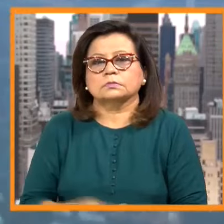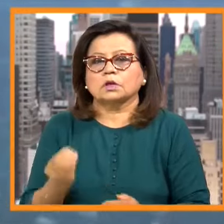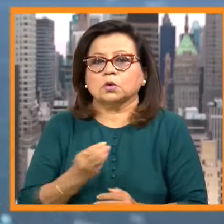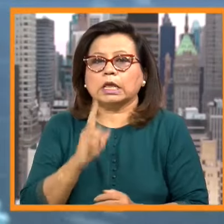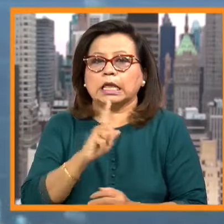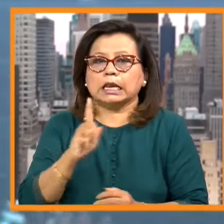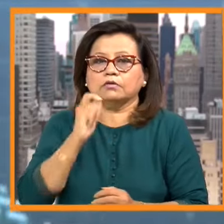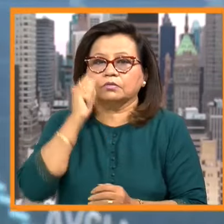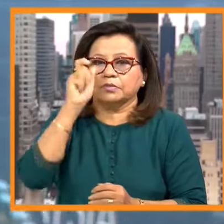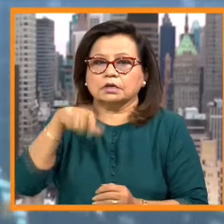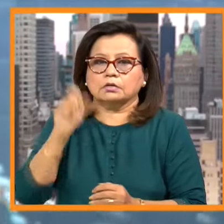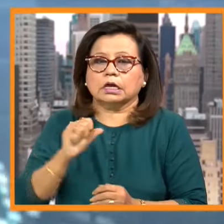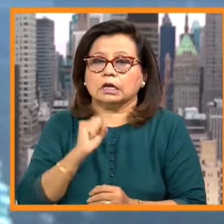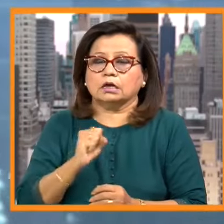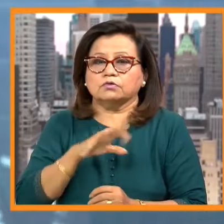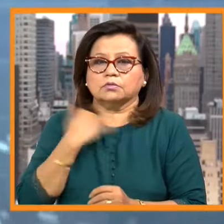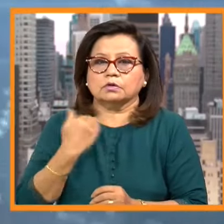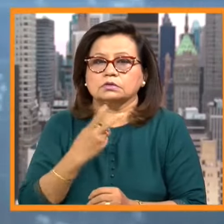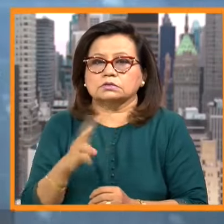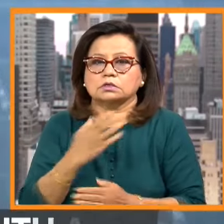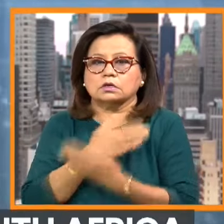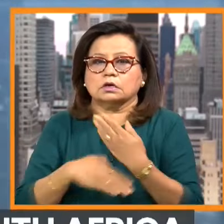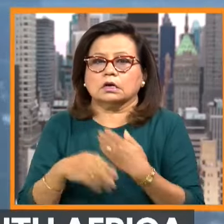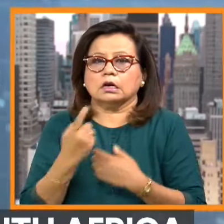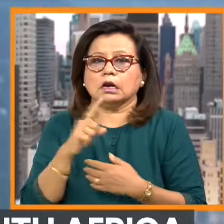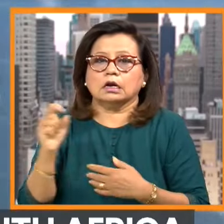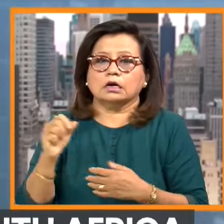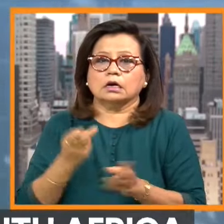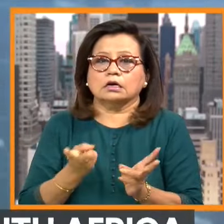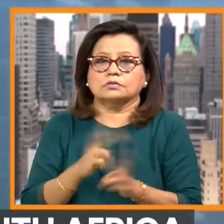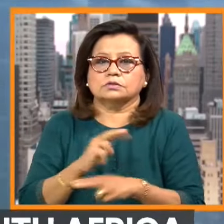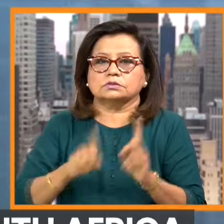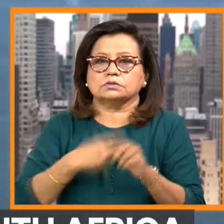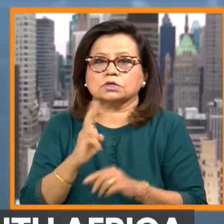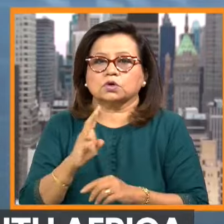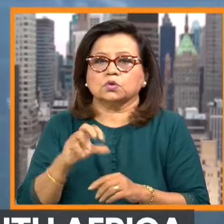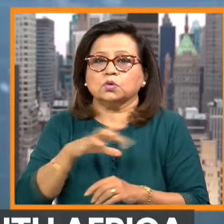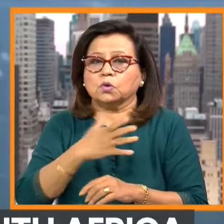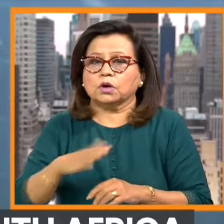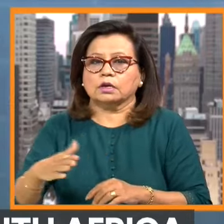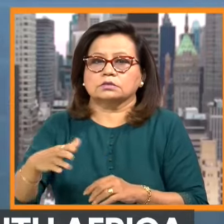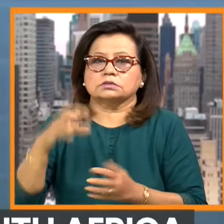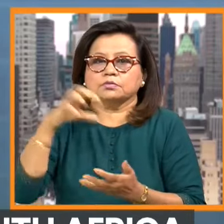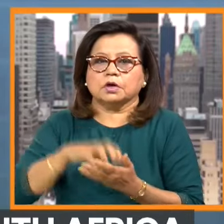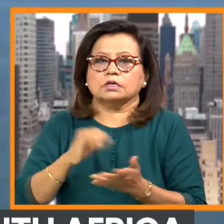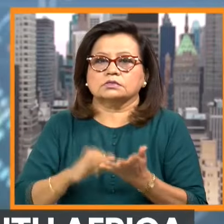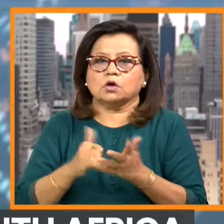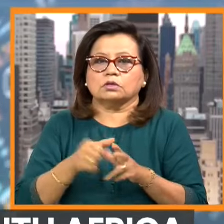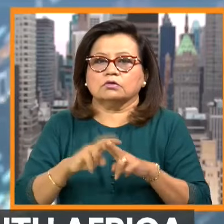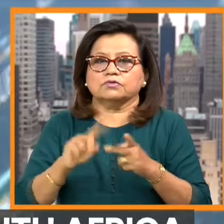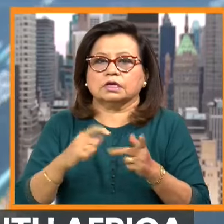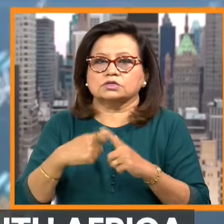At least 11 people have been confirmed dead, several injured, and hundreds displaced after two tornadoes hit parts of South